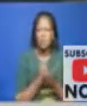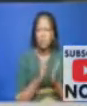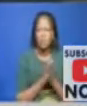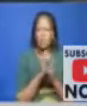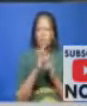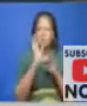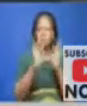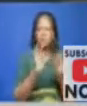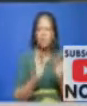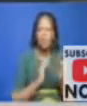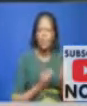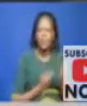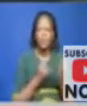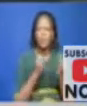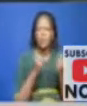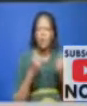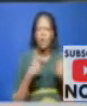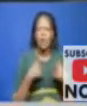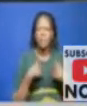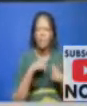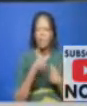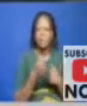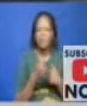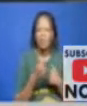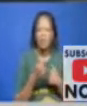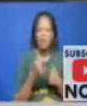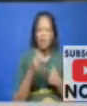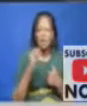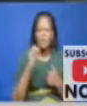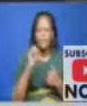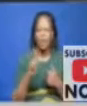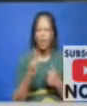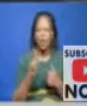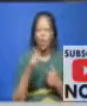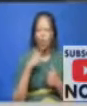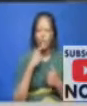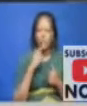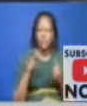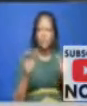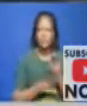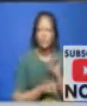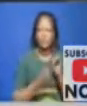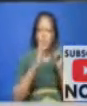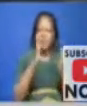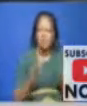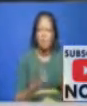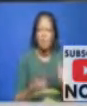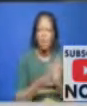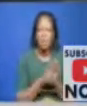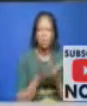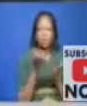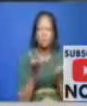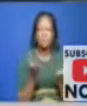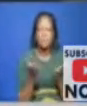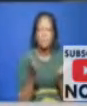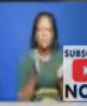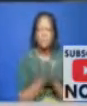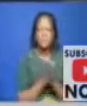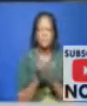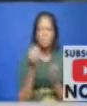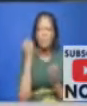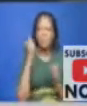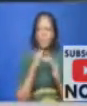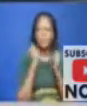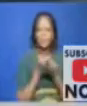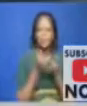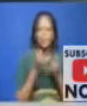Committees. With me is the Mr. Michael Karuru, who is the Deputy Director, Legal Services, and behind him is a team of